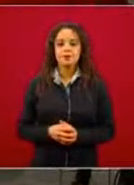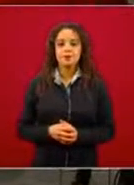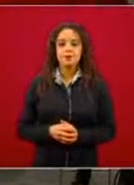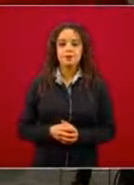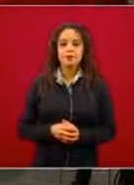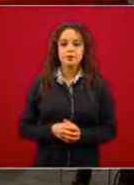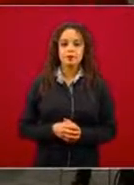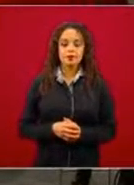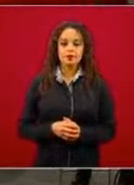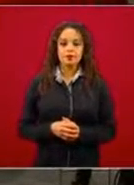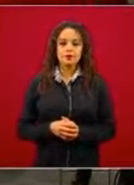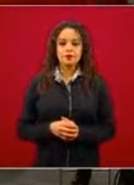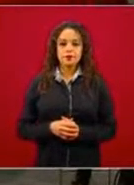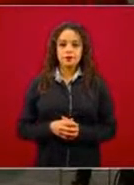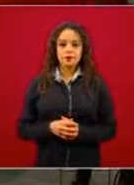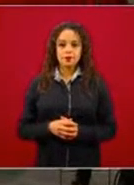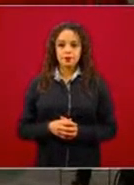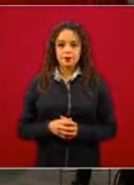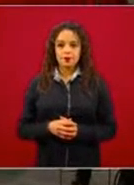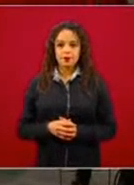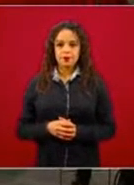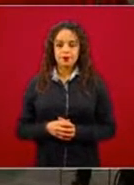please.